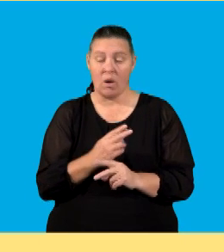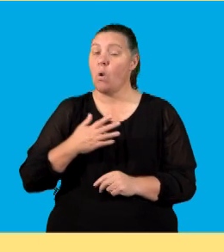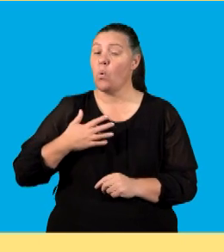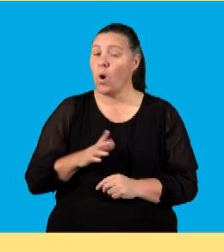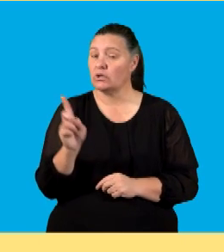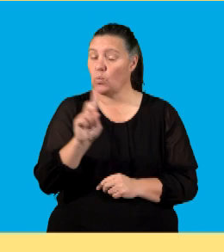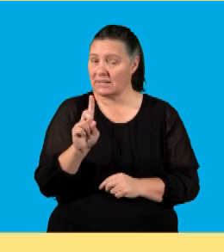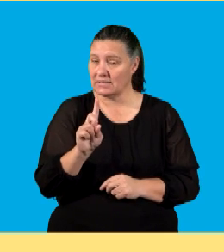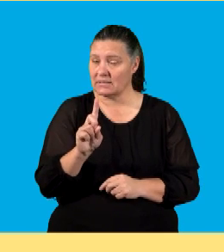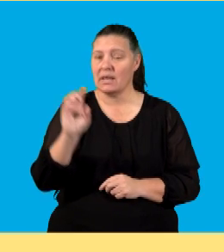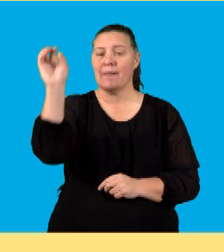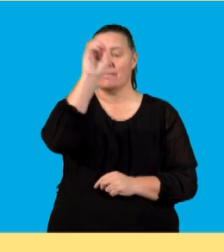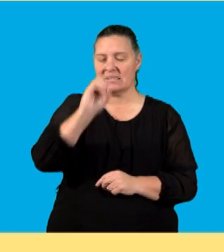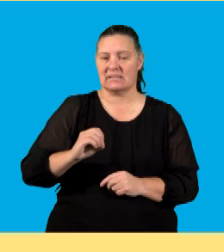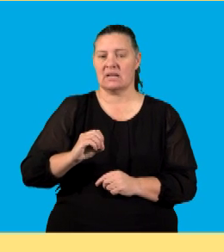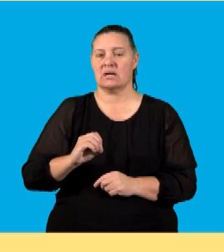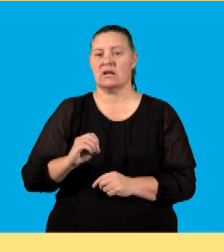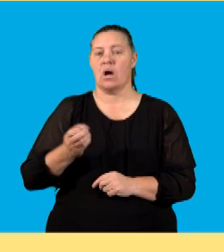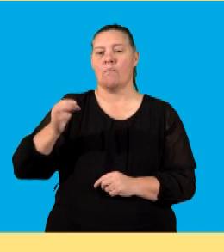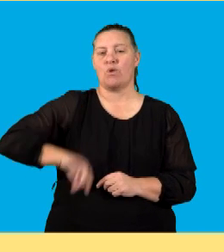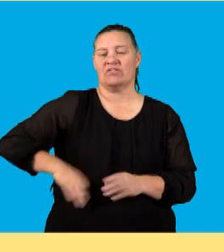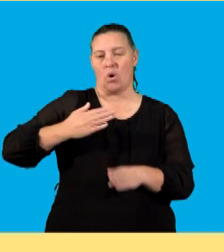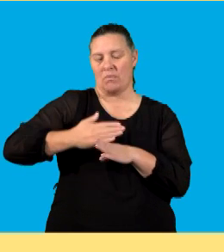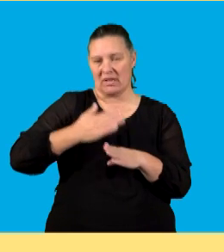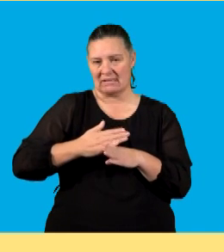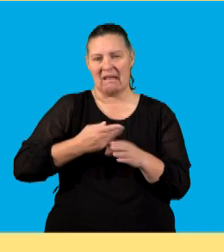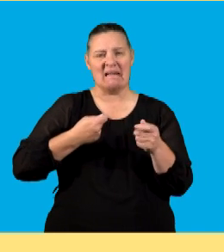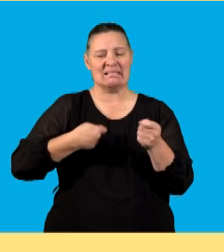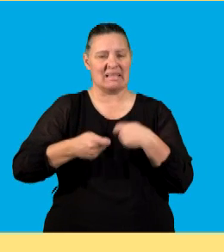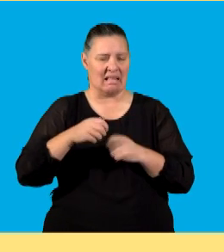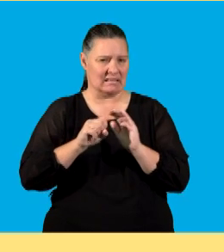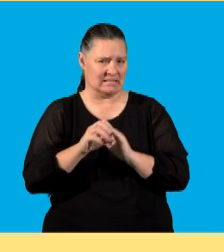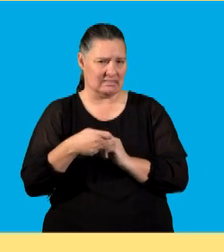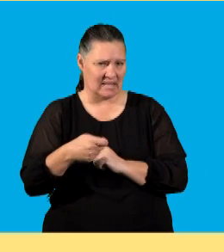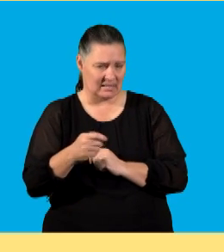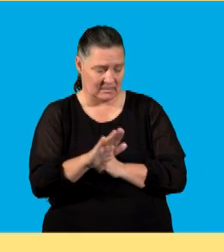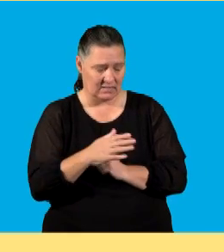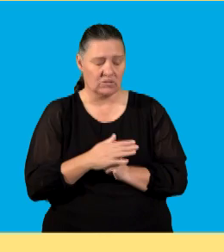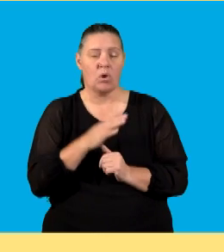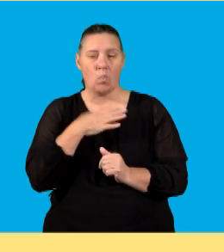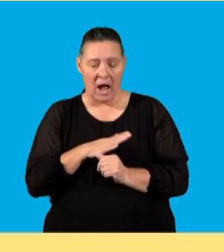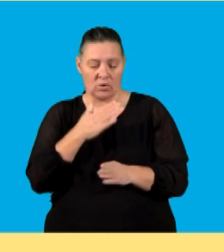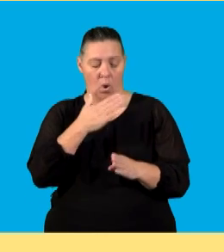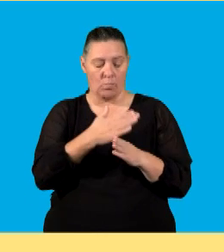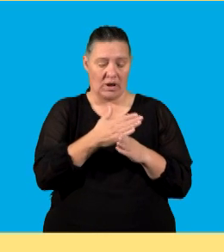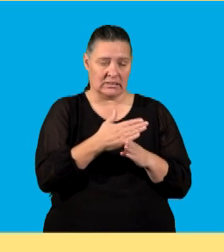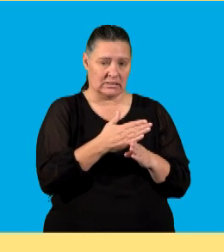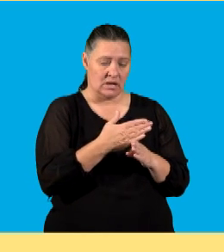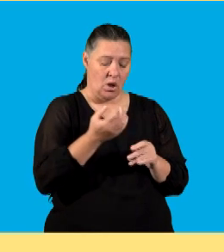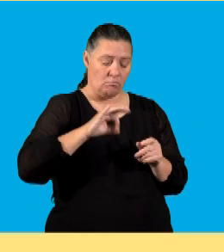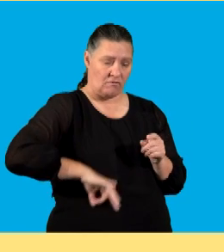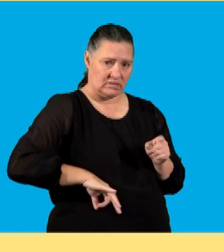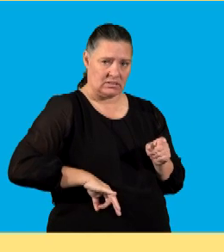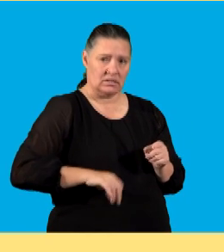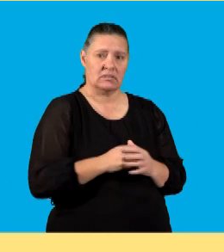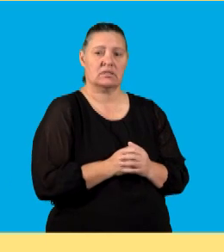We are calculating the percentage operating profit on sales. So here I need my operating profit,